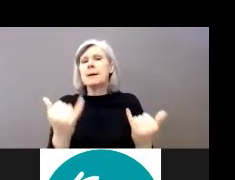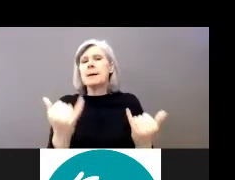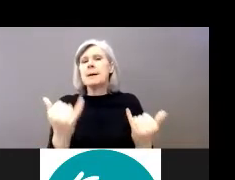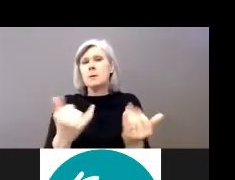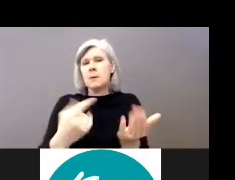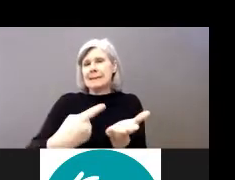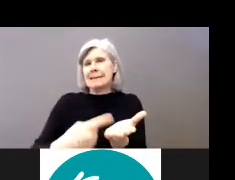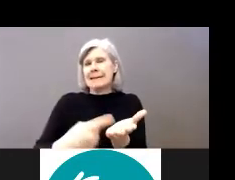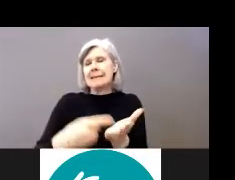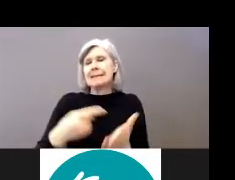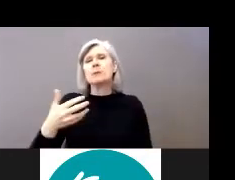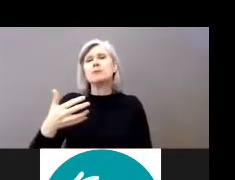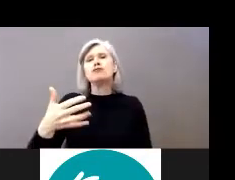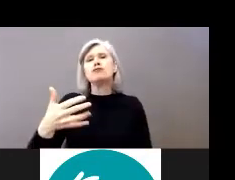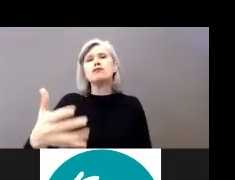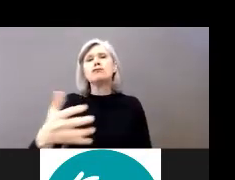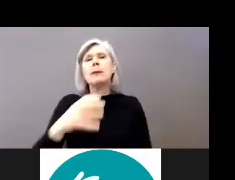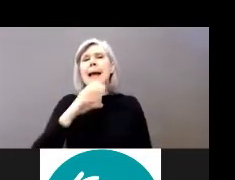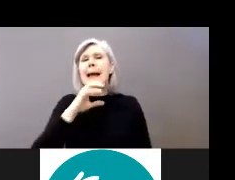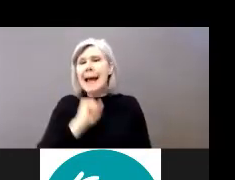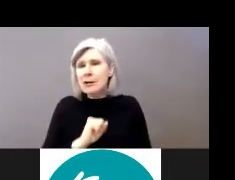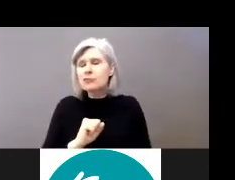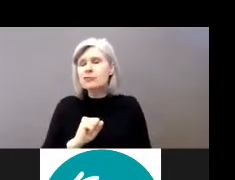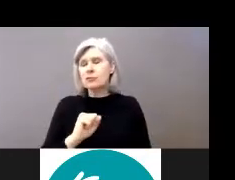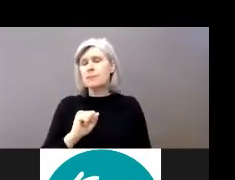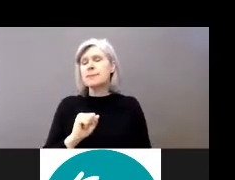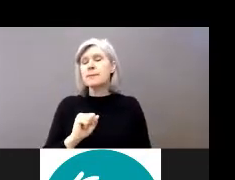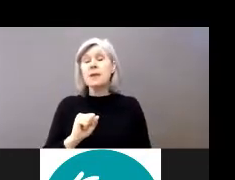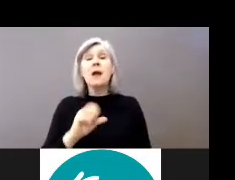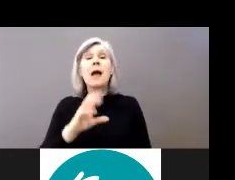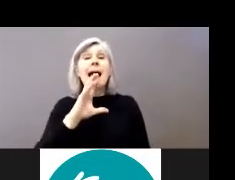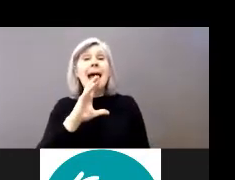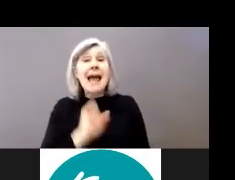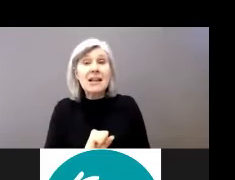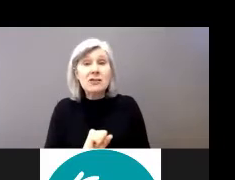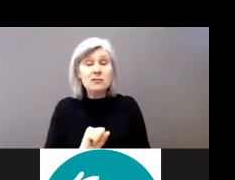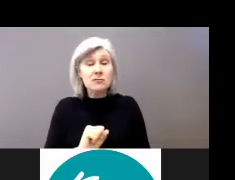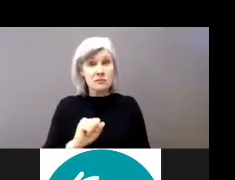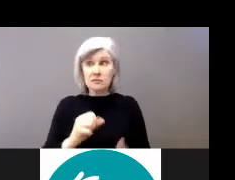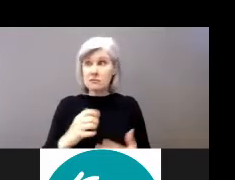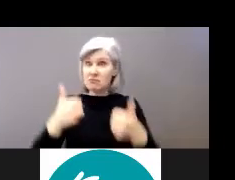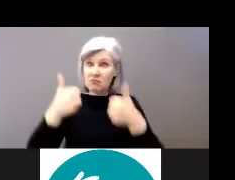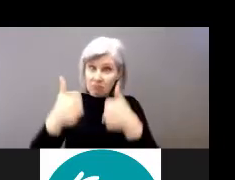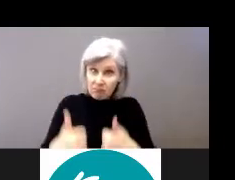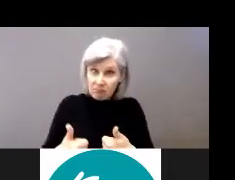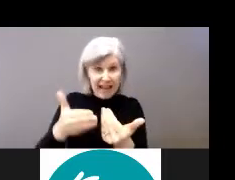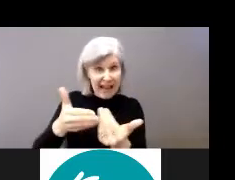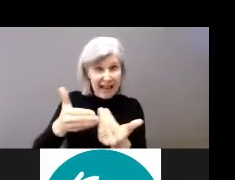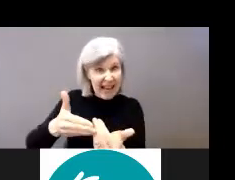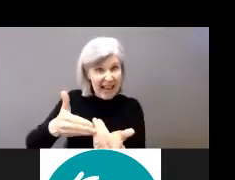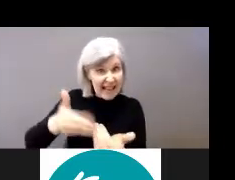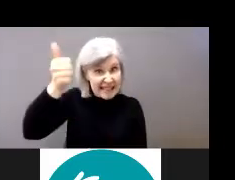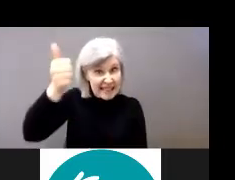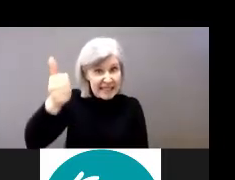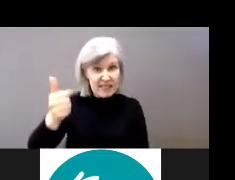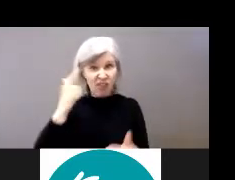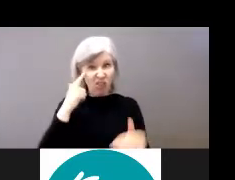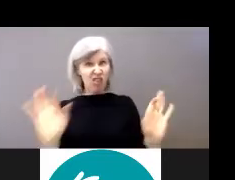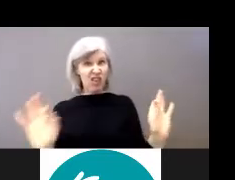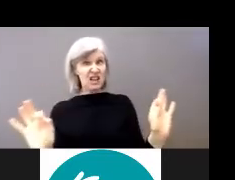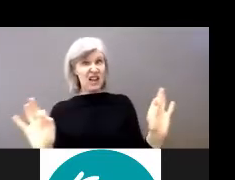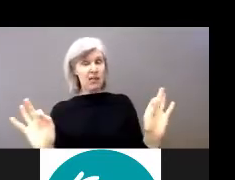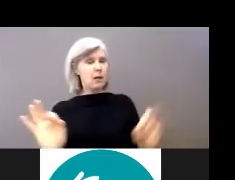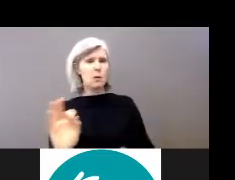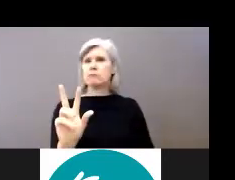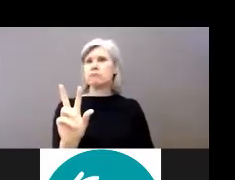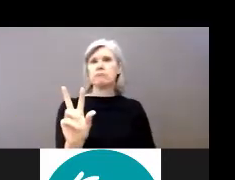So, there's an old saying that says getting old is not for the faint-hearted. And we've heard so much about ageism today, but let